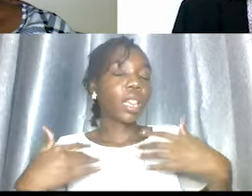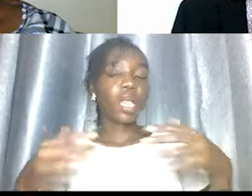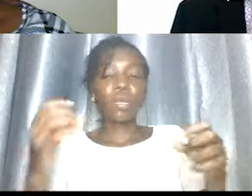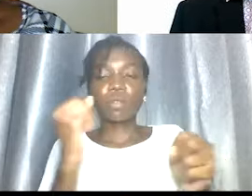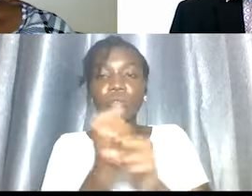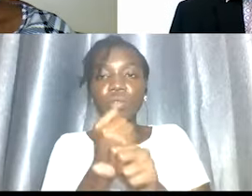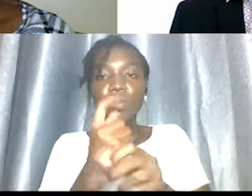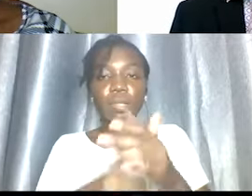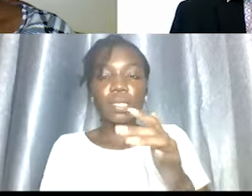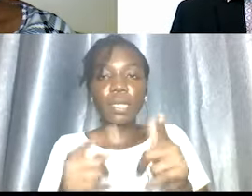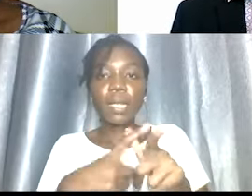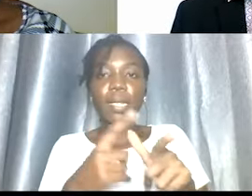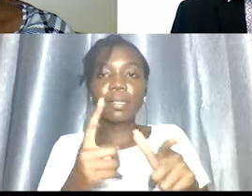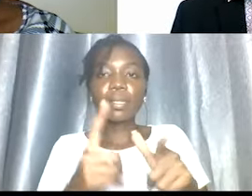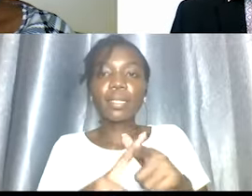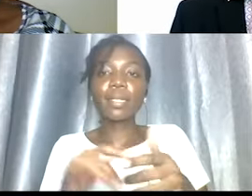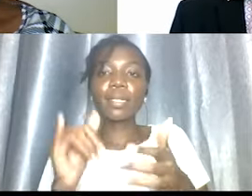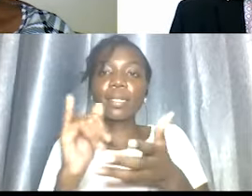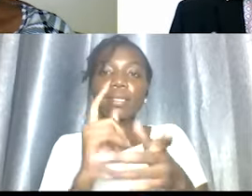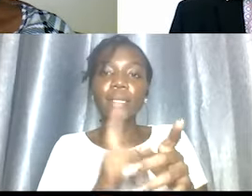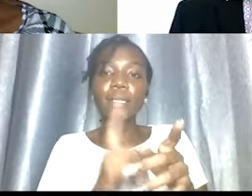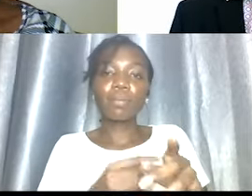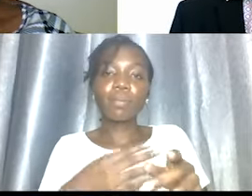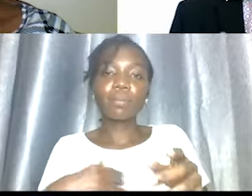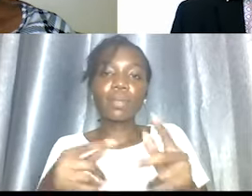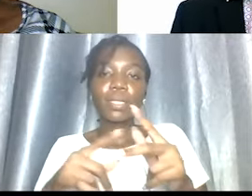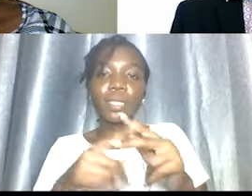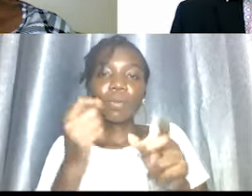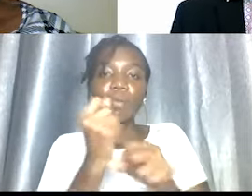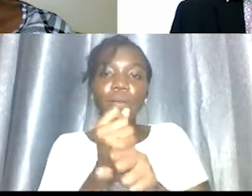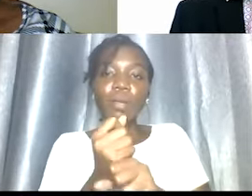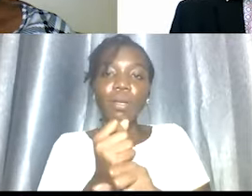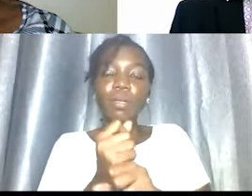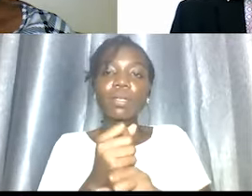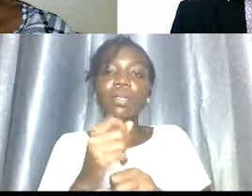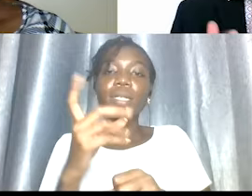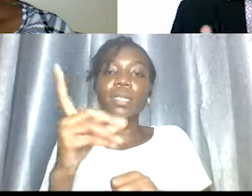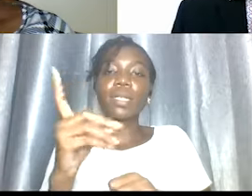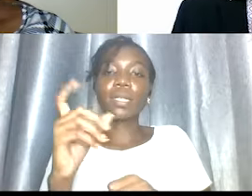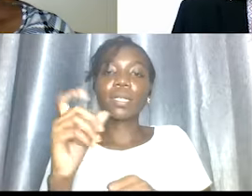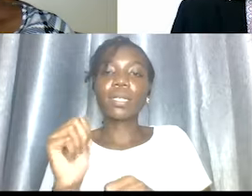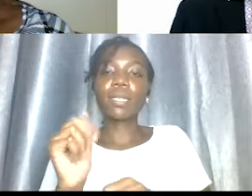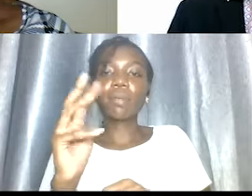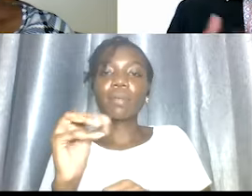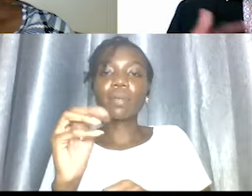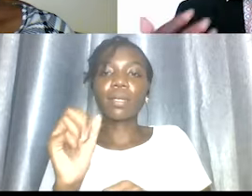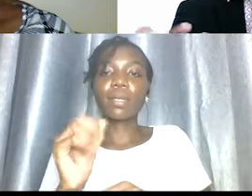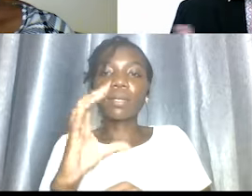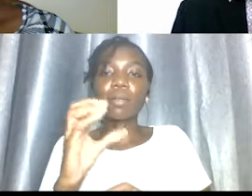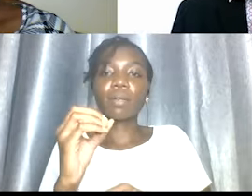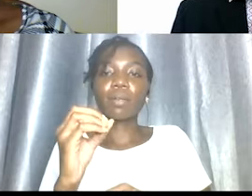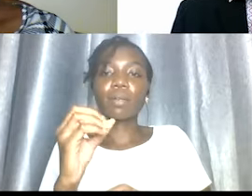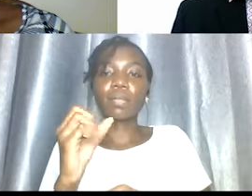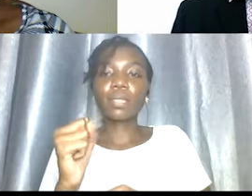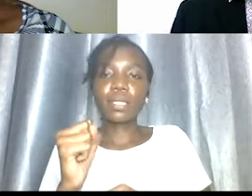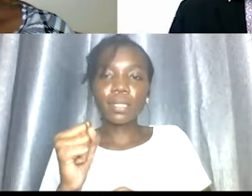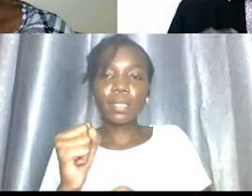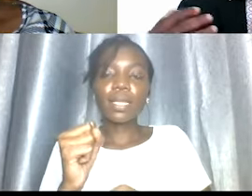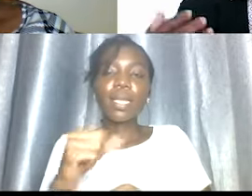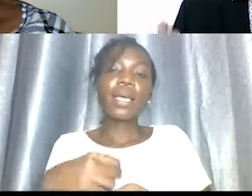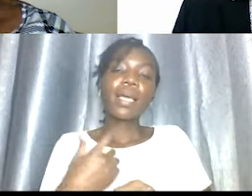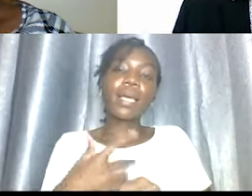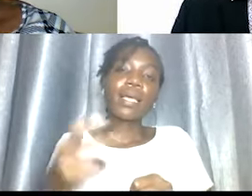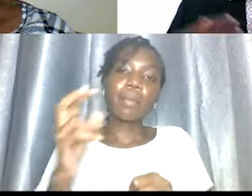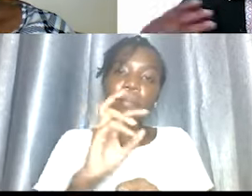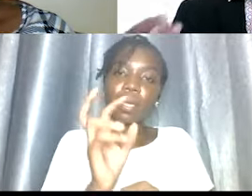started working on a company called DeMarco's. This is my pizzeria, chicken franchise.